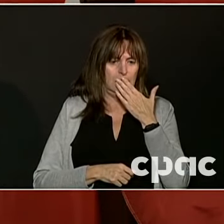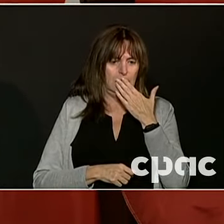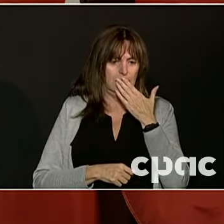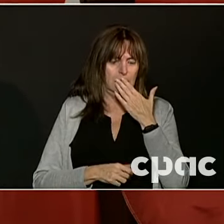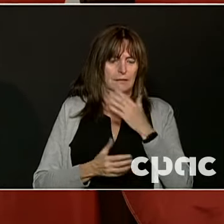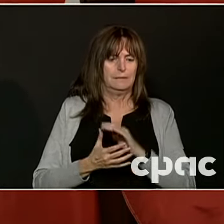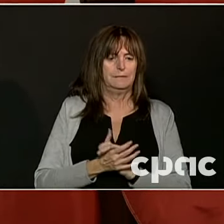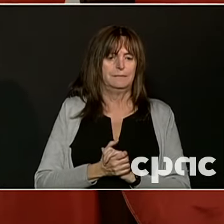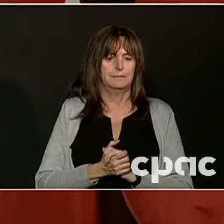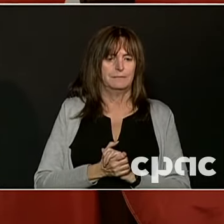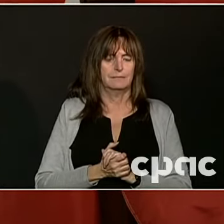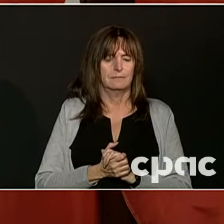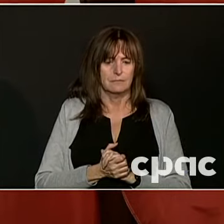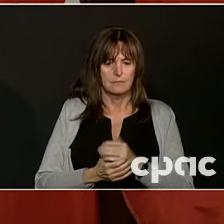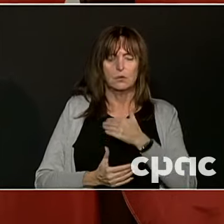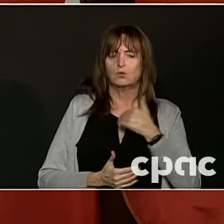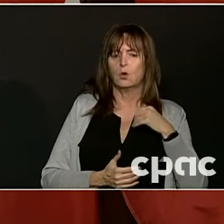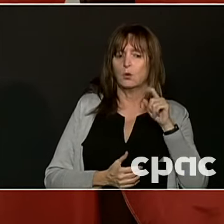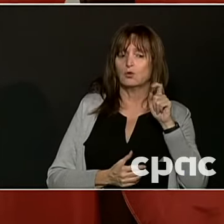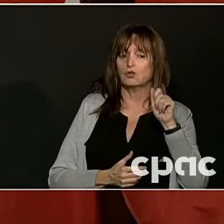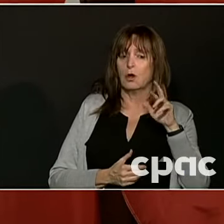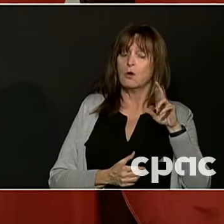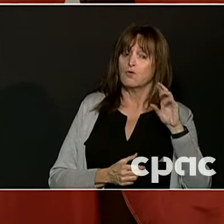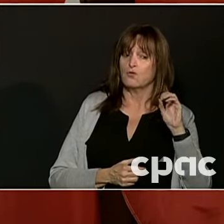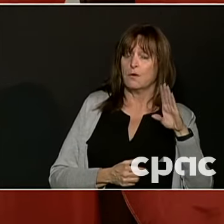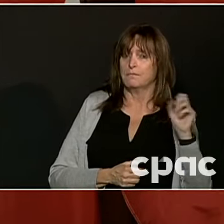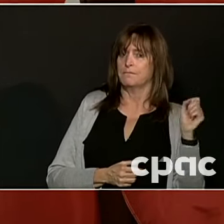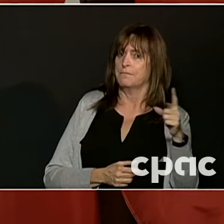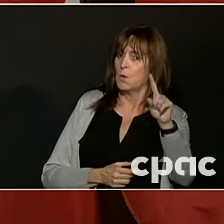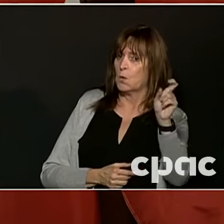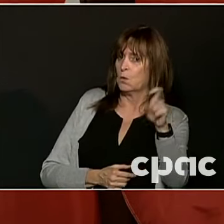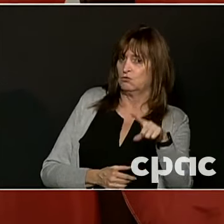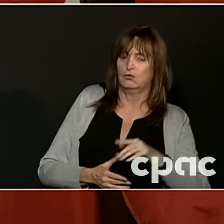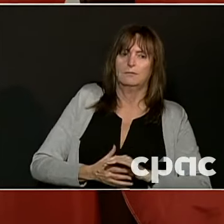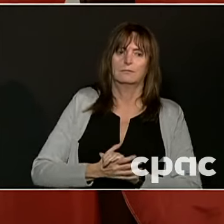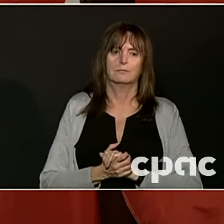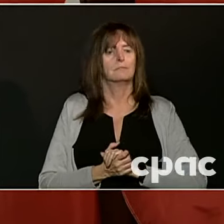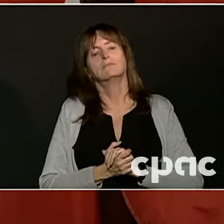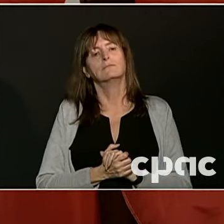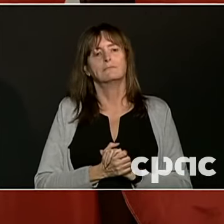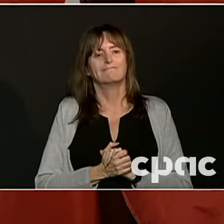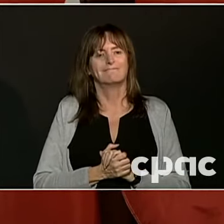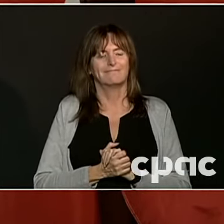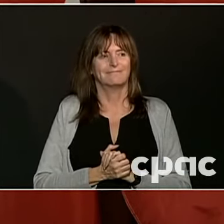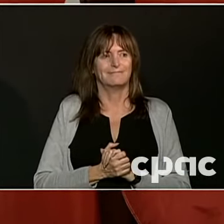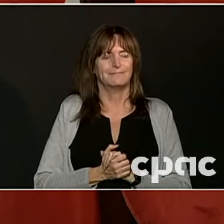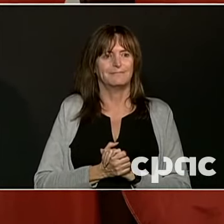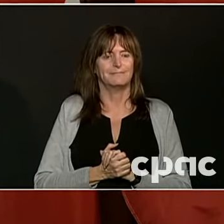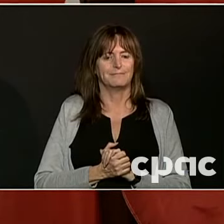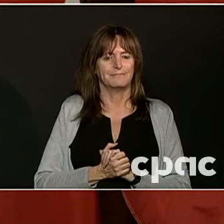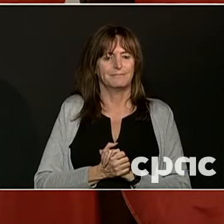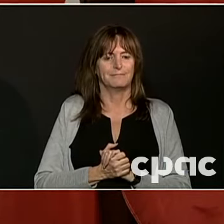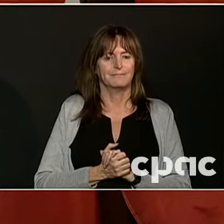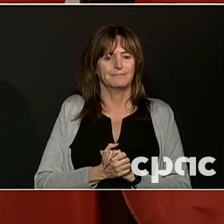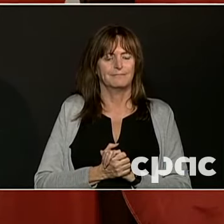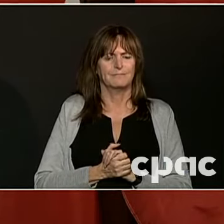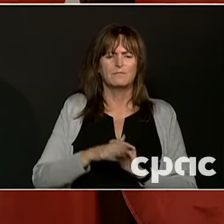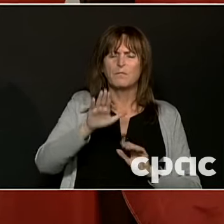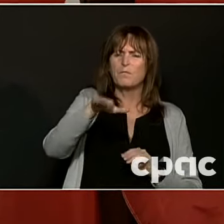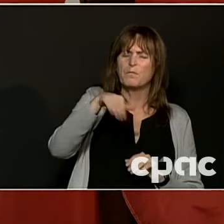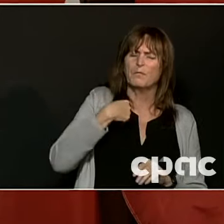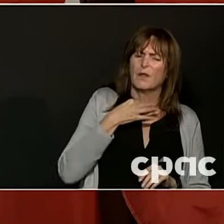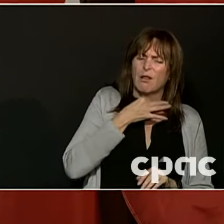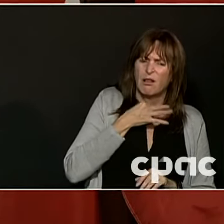Star. Please go ahead. Hi, Rob. Hi, Doctor. just wondering, you